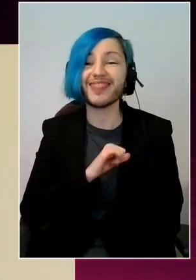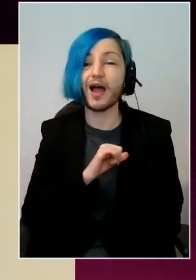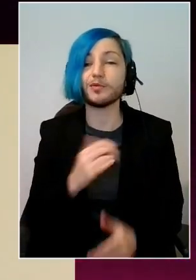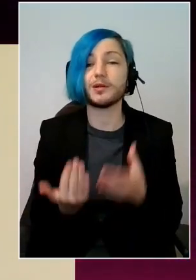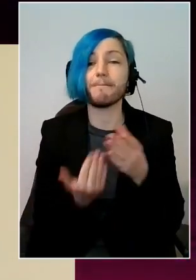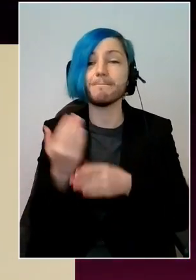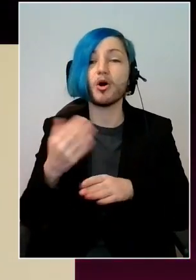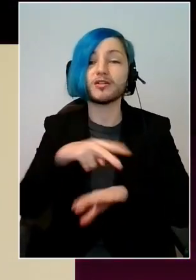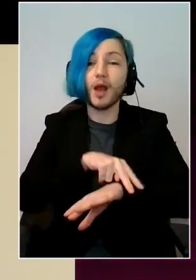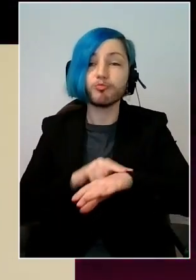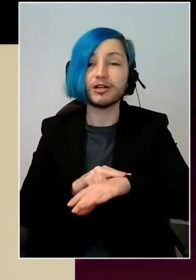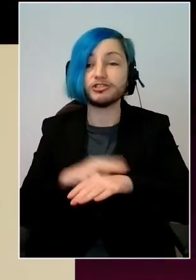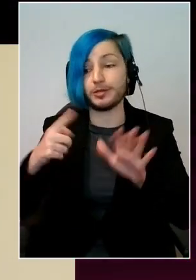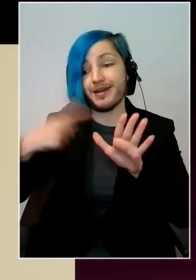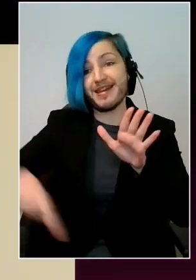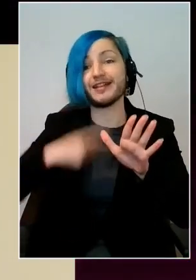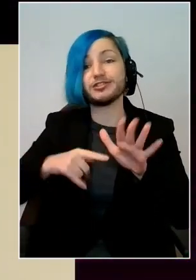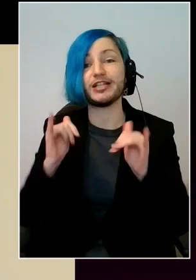next year.